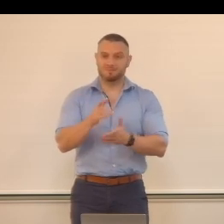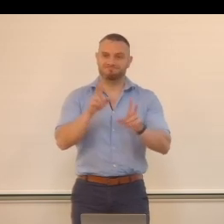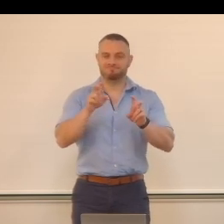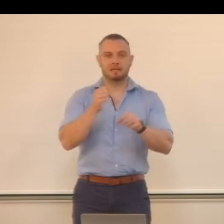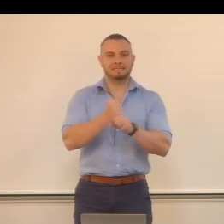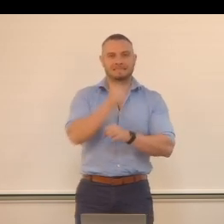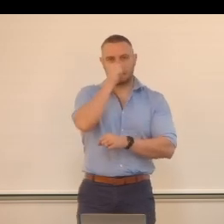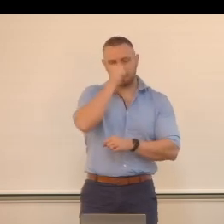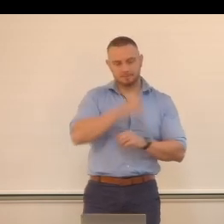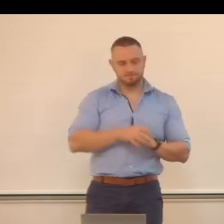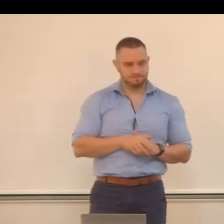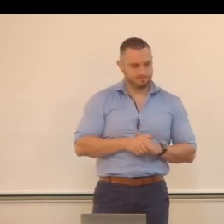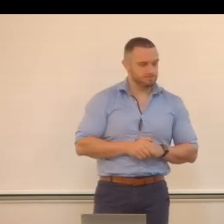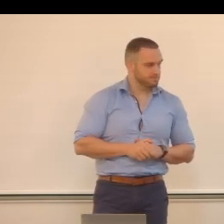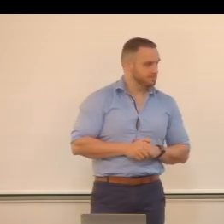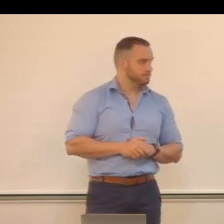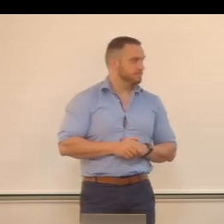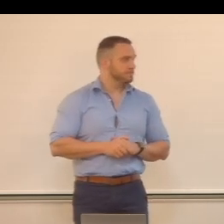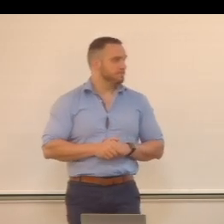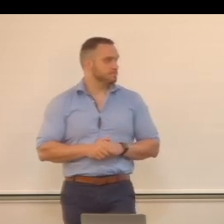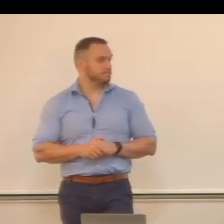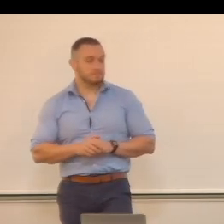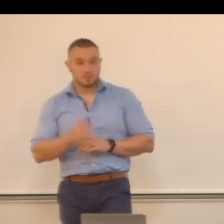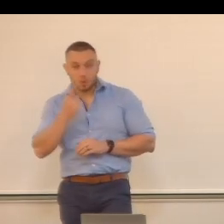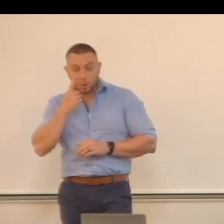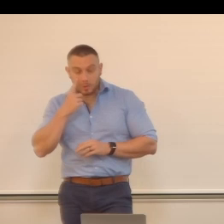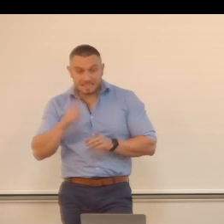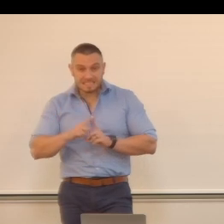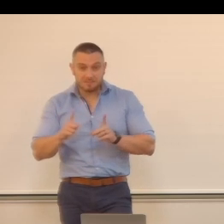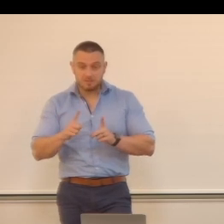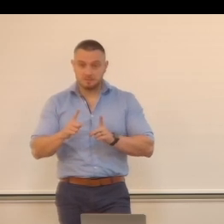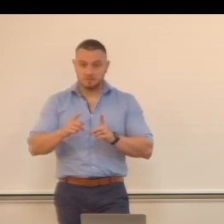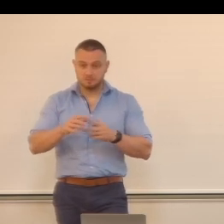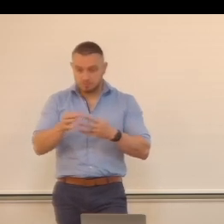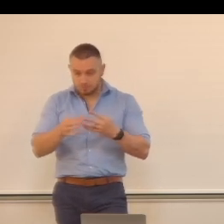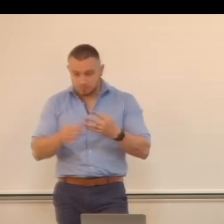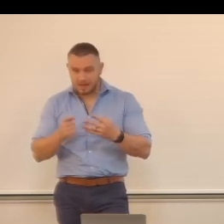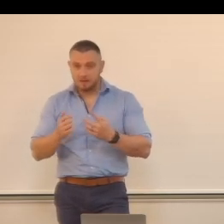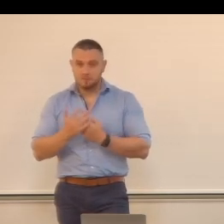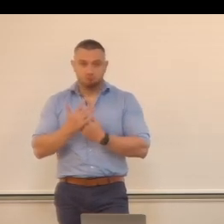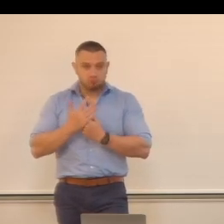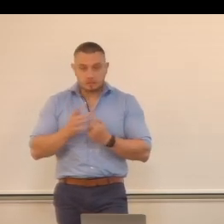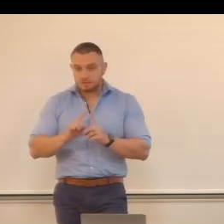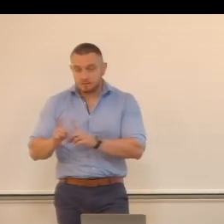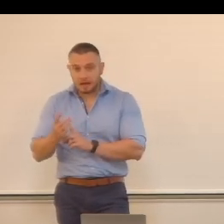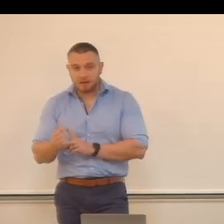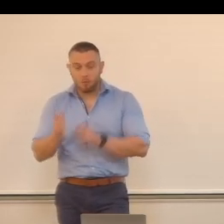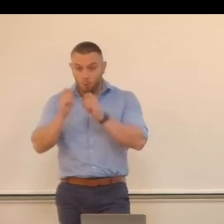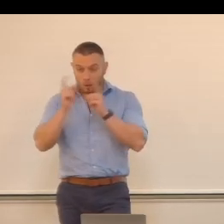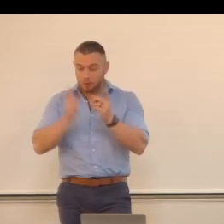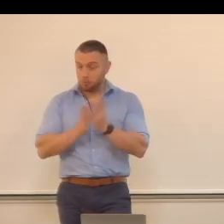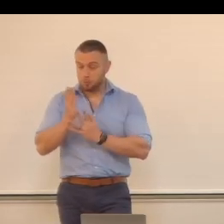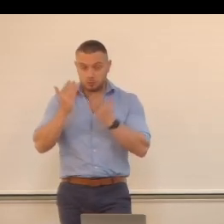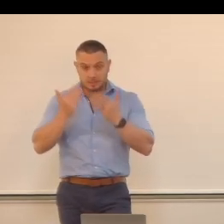in that environment. So they're looking at crew dynamics. They put some stressors on you. They wake you up in the middle of the